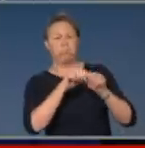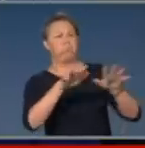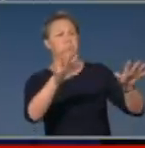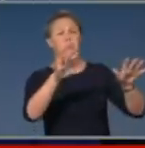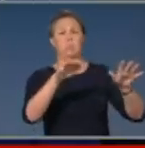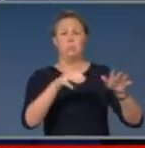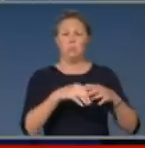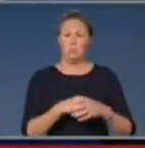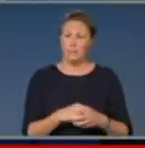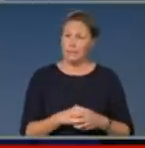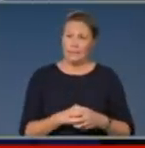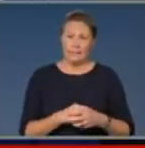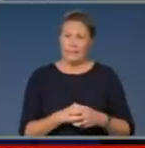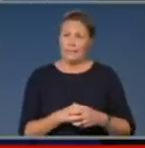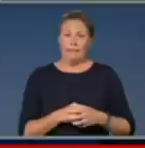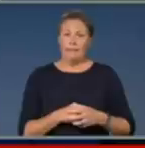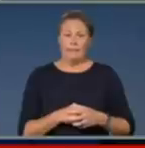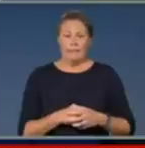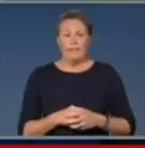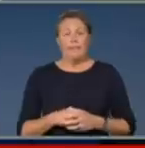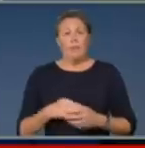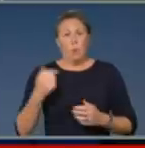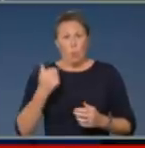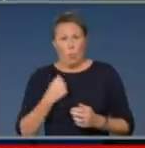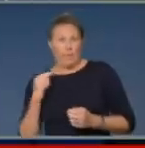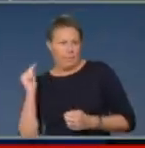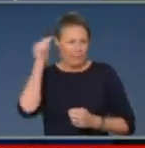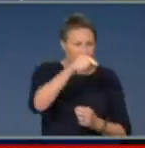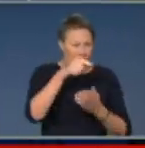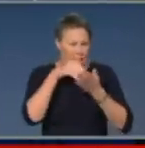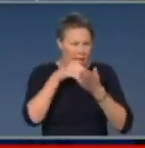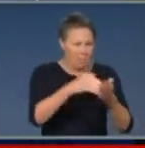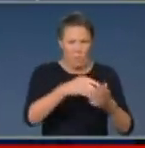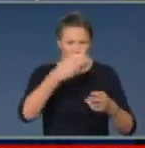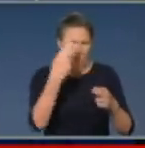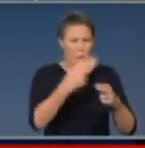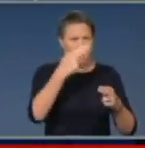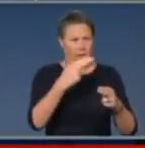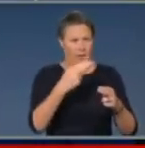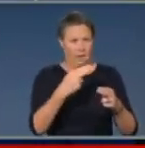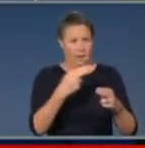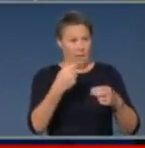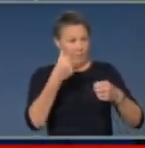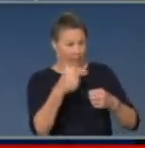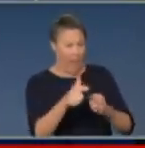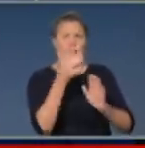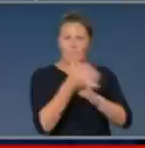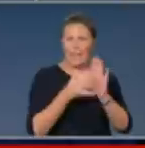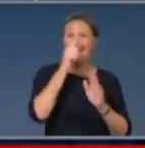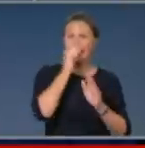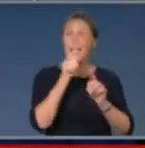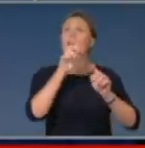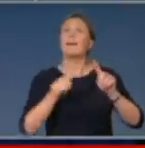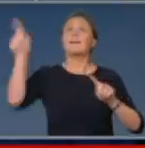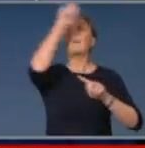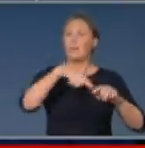the further restrictions in those areas to be applied promptly, and so we can get on top of those outbreaks as quickly as we possibly can. Dealing